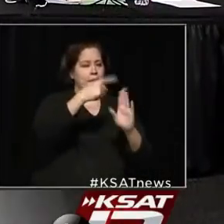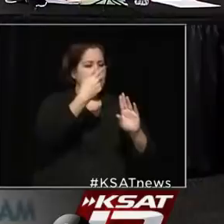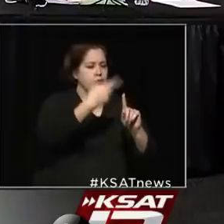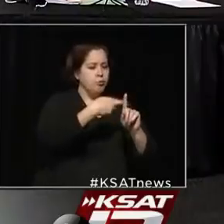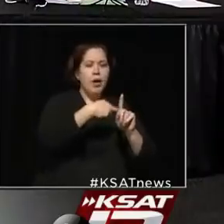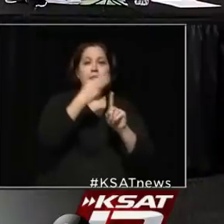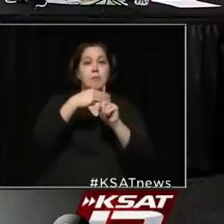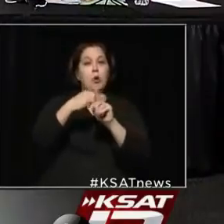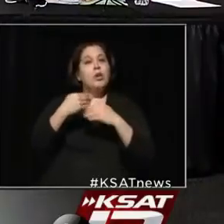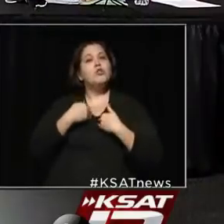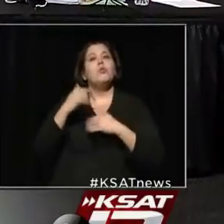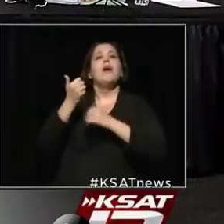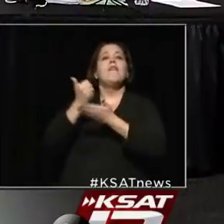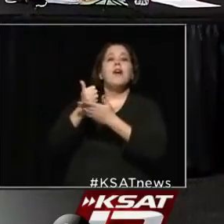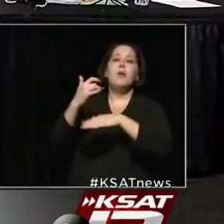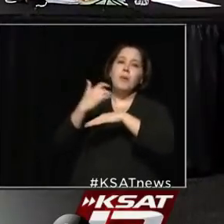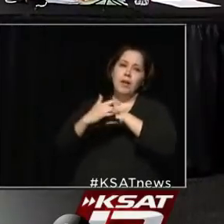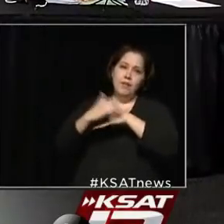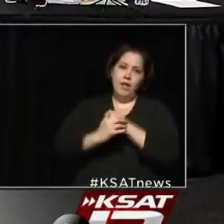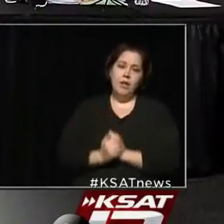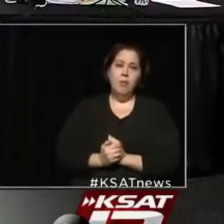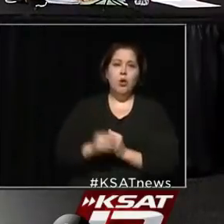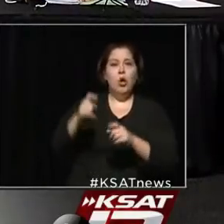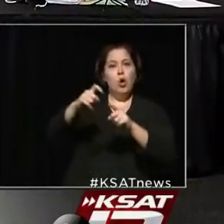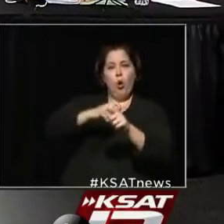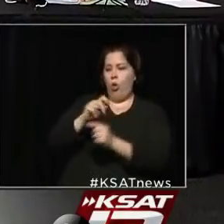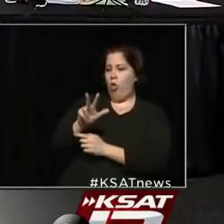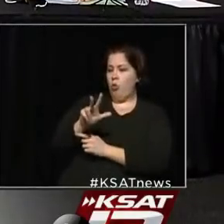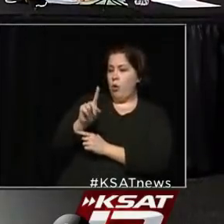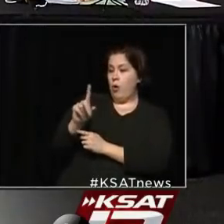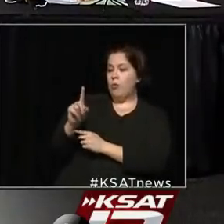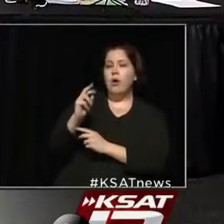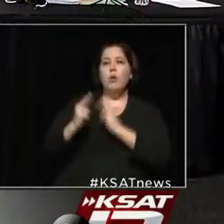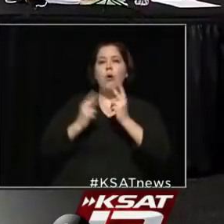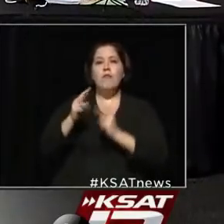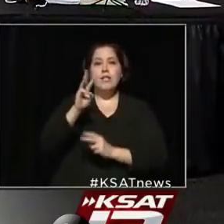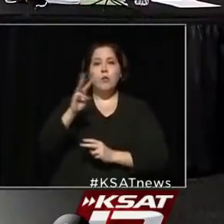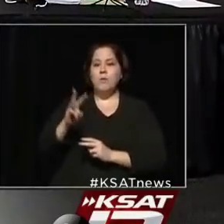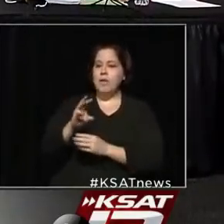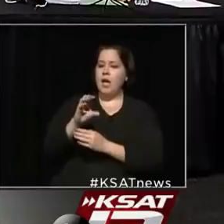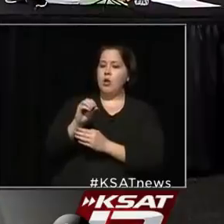mortgage, we have assistance available to you. Simply call 311 or visit the website